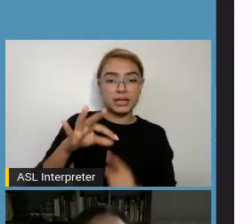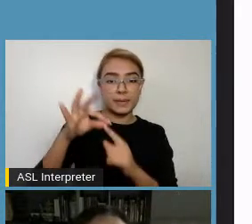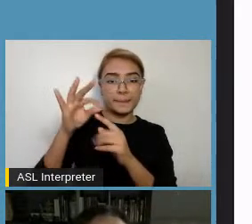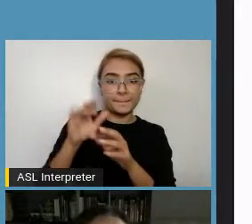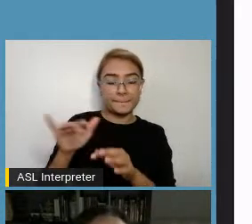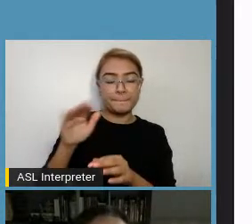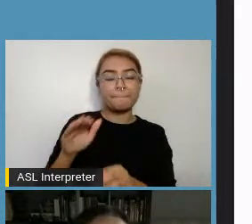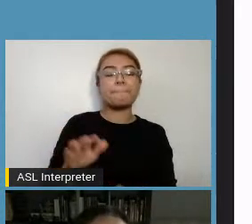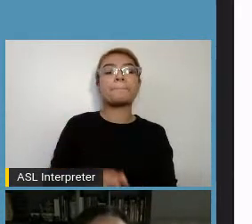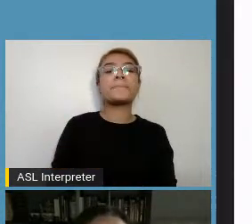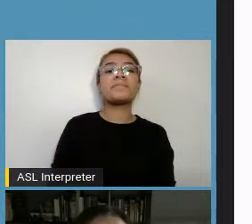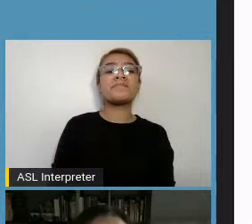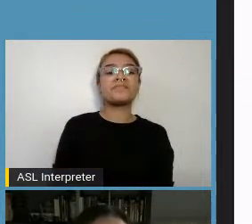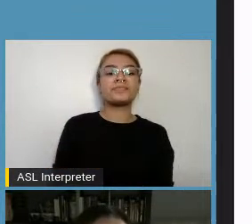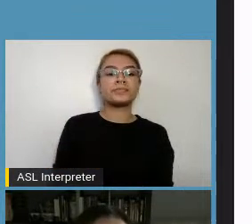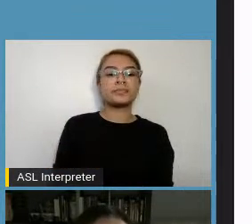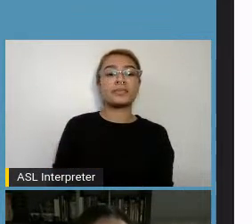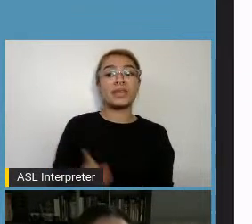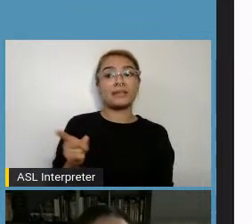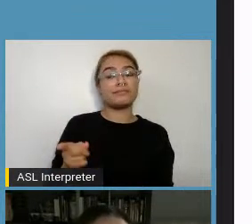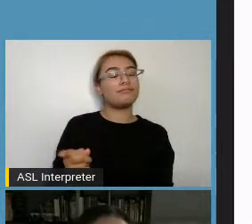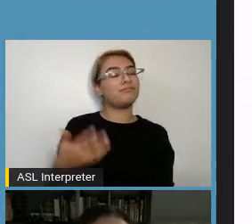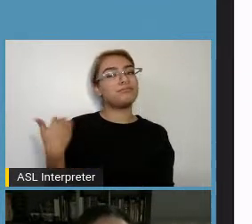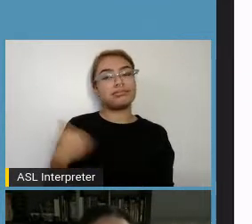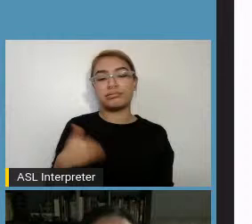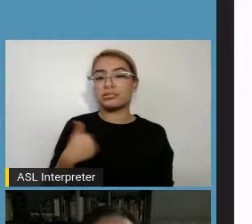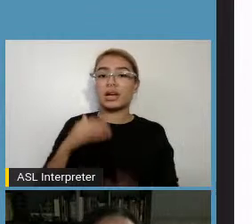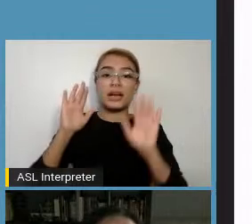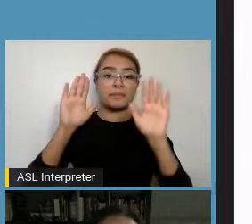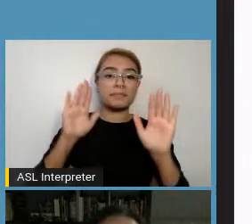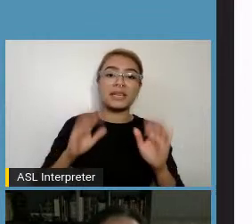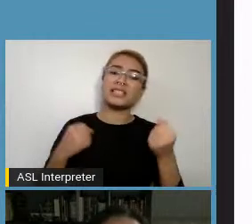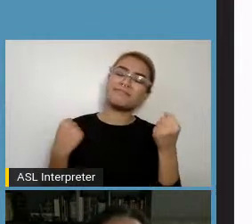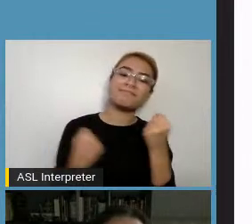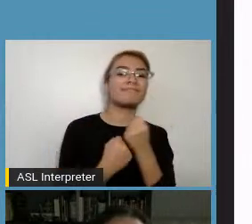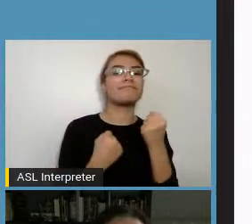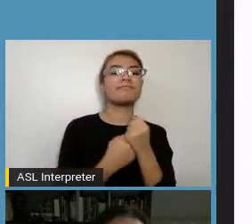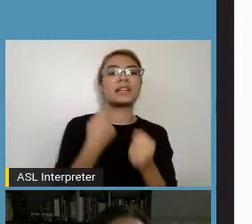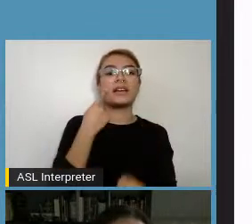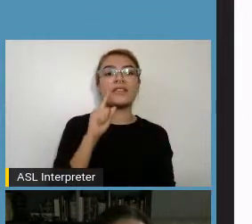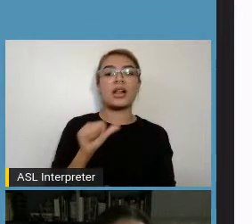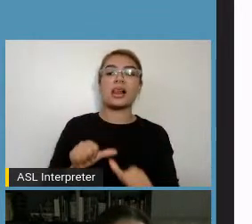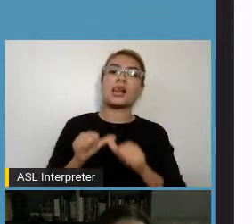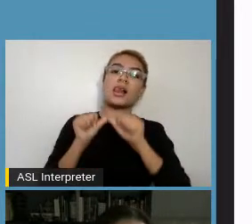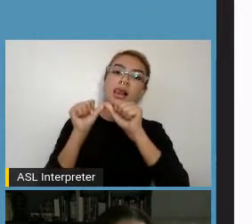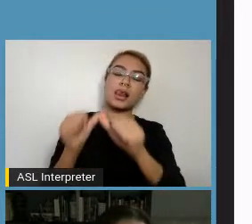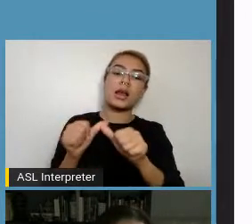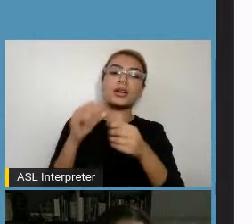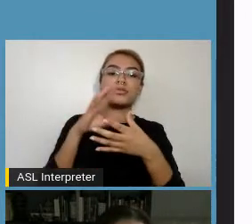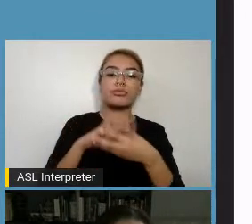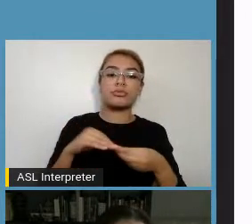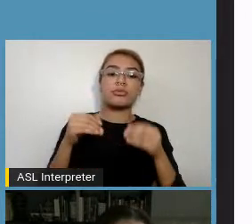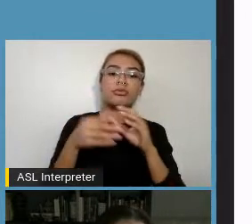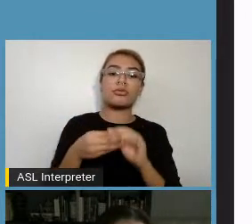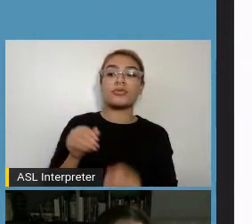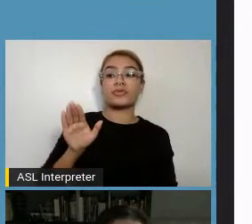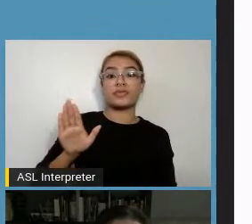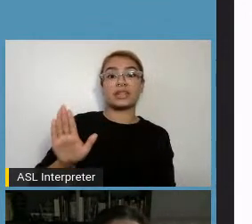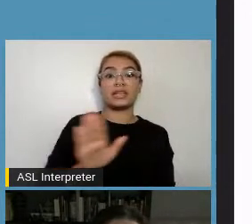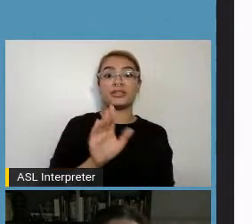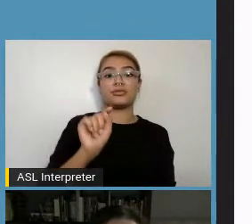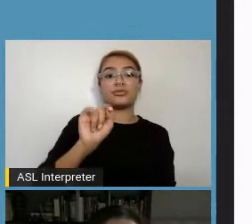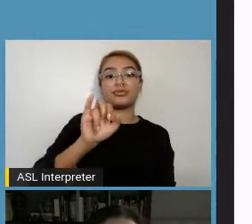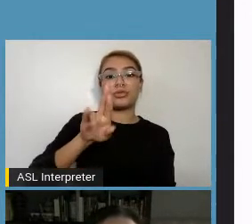has been an amazing advocate for keeping the story of his tribe alive